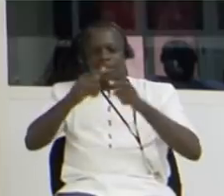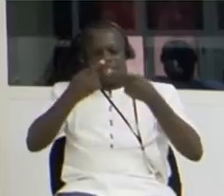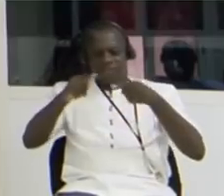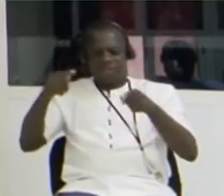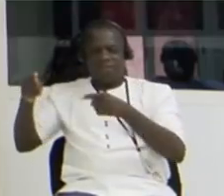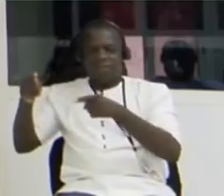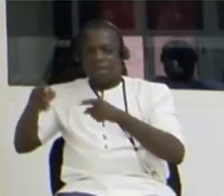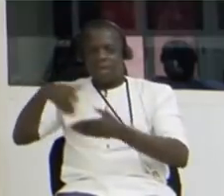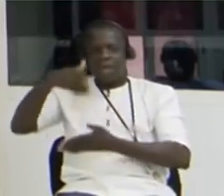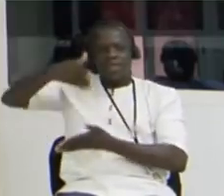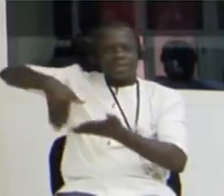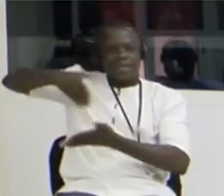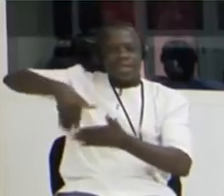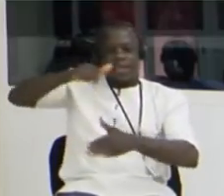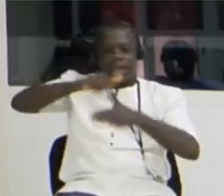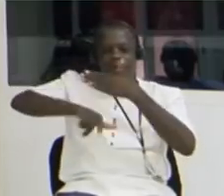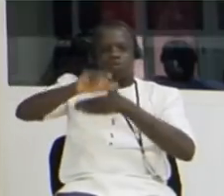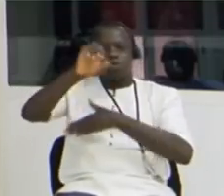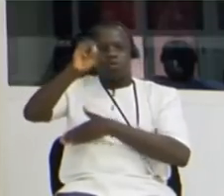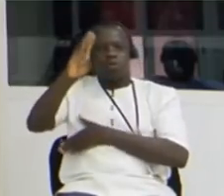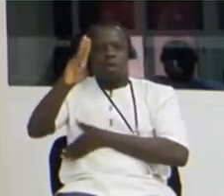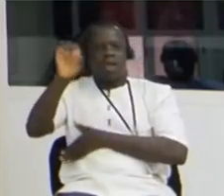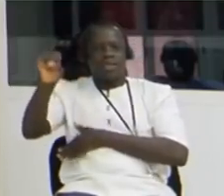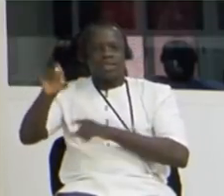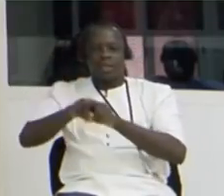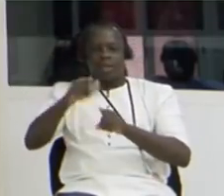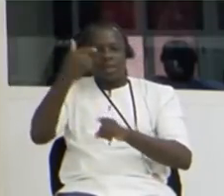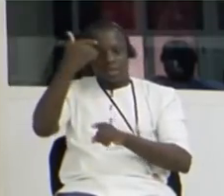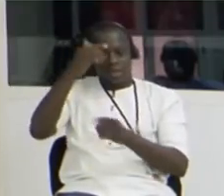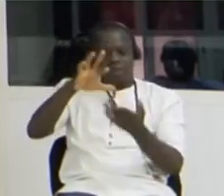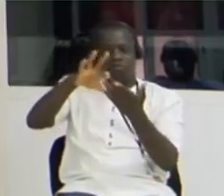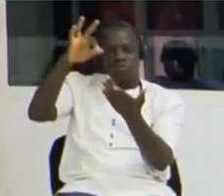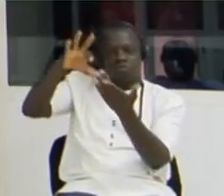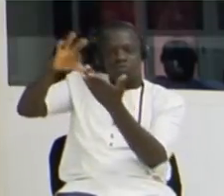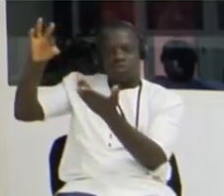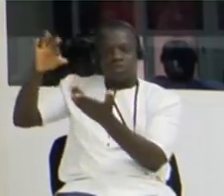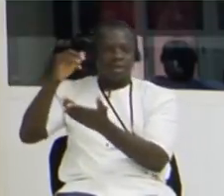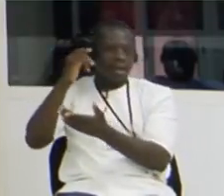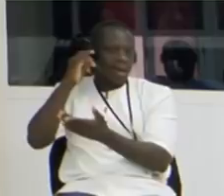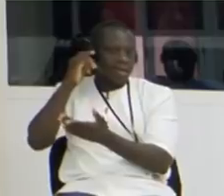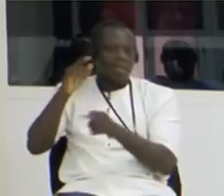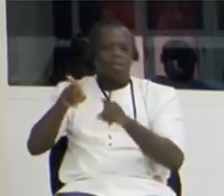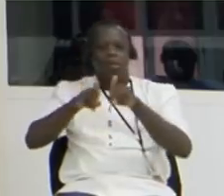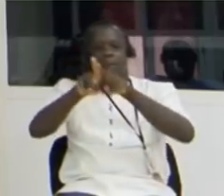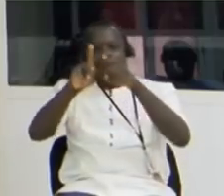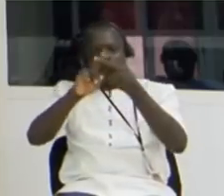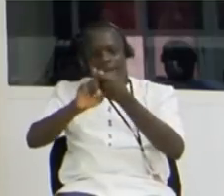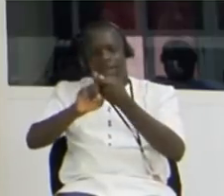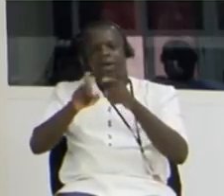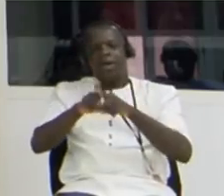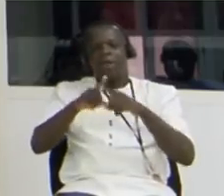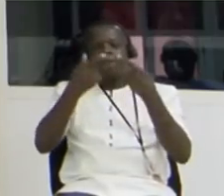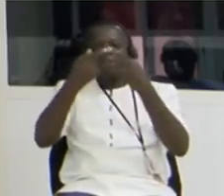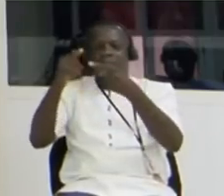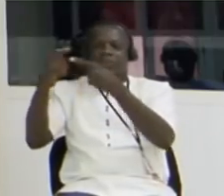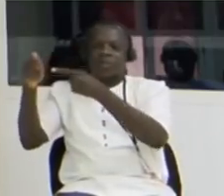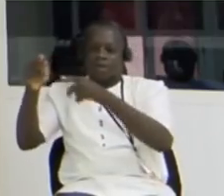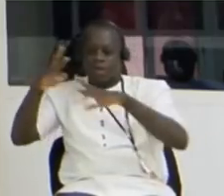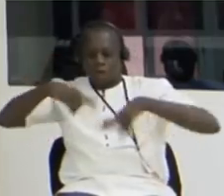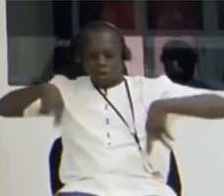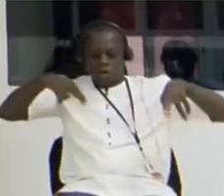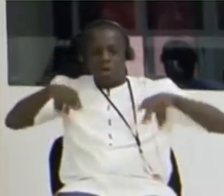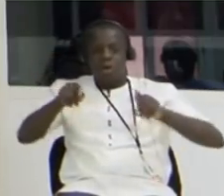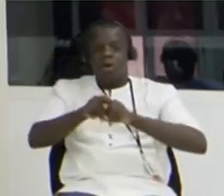partner with these 50 girls. So girls we are choosing from each region, and they were hosted at different hostels,